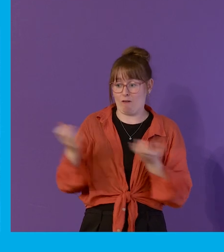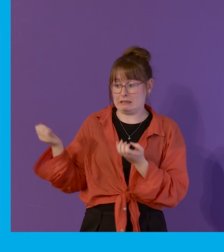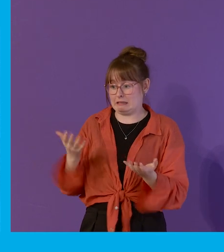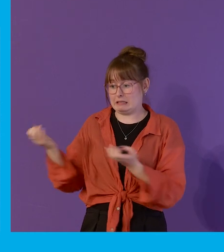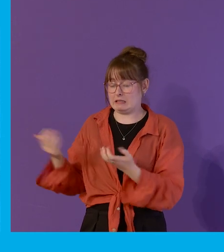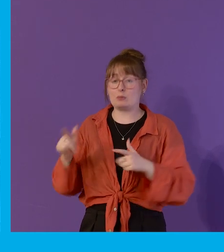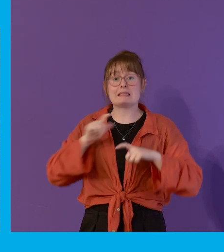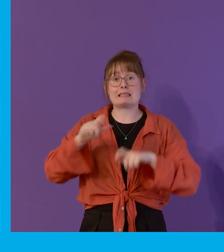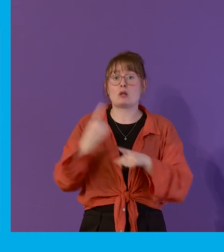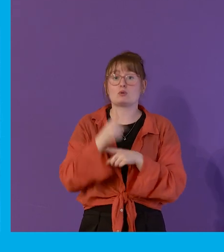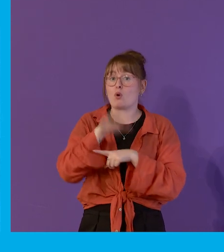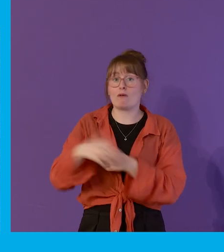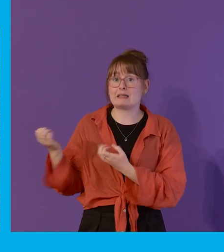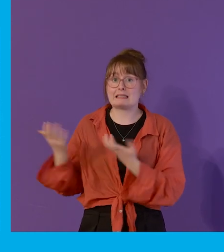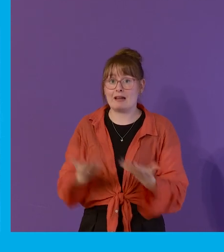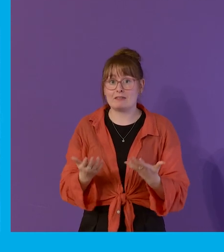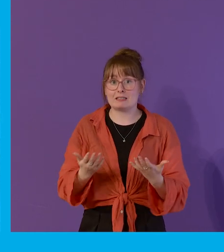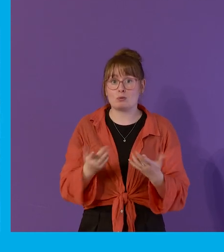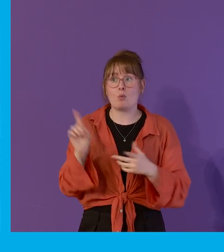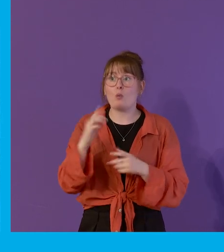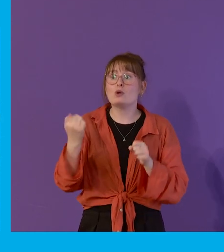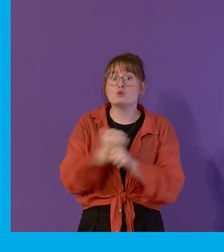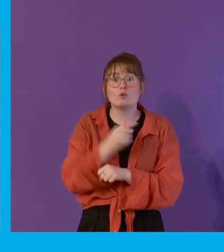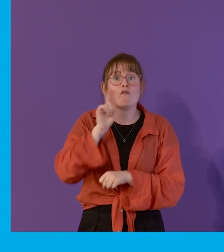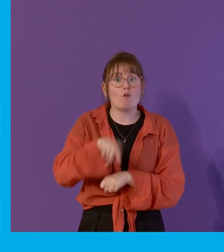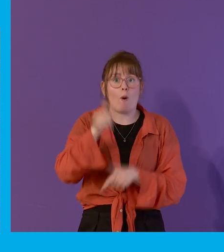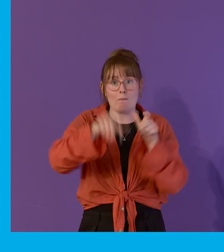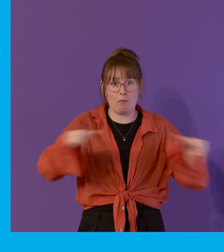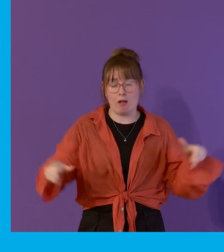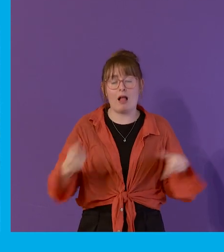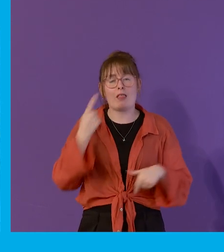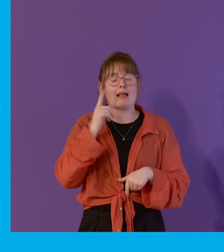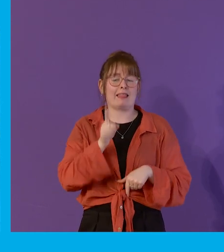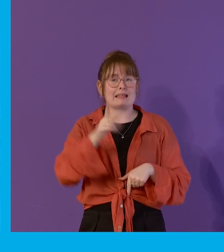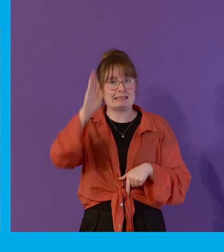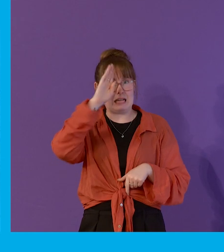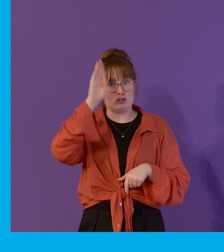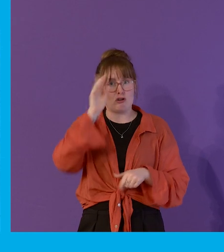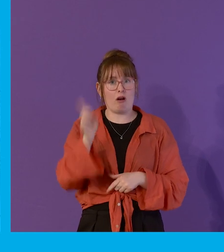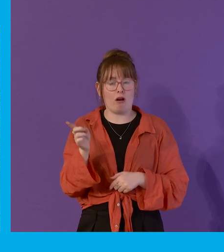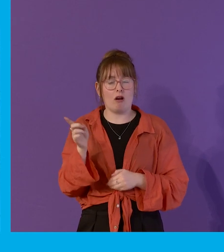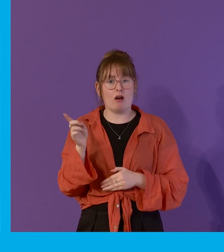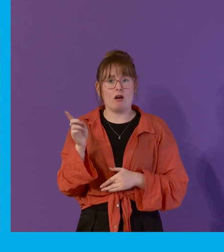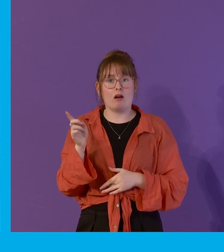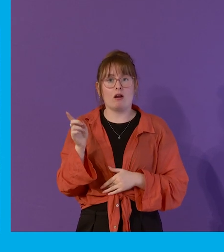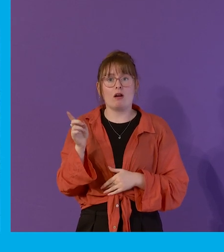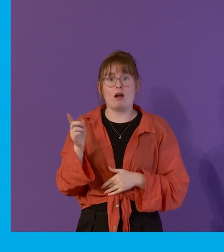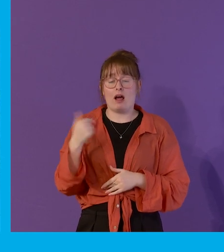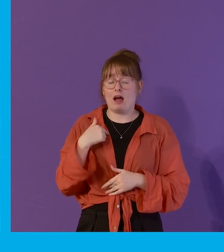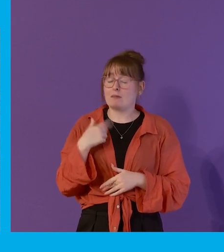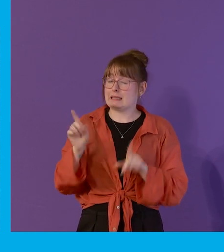still talking about services that we do to people. And I think that's where the danger lies. Like Stephen, I've got real